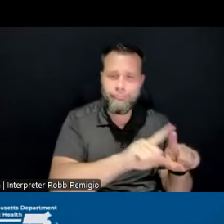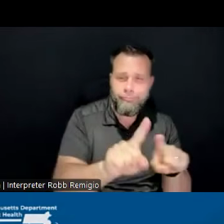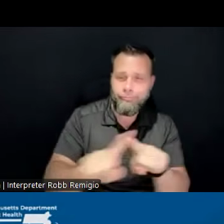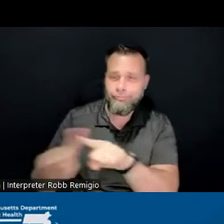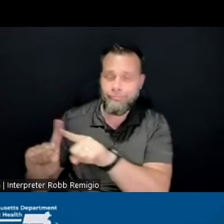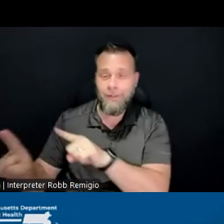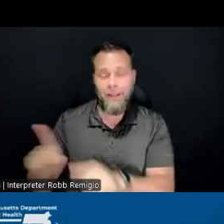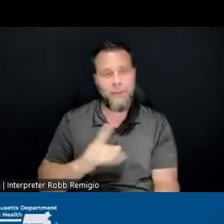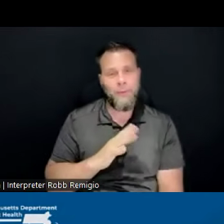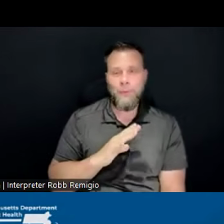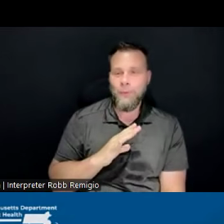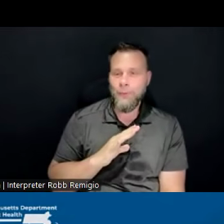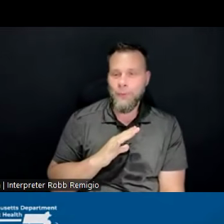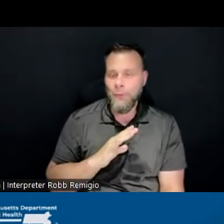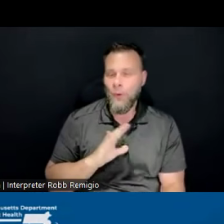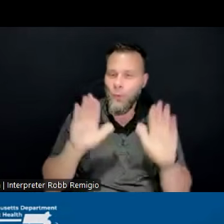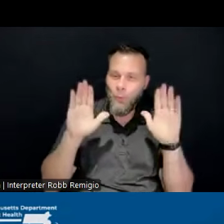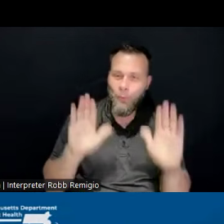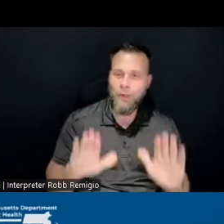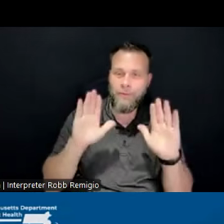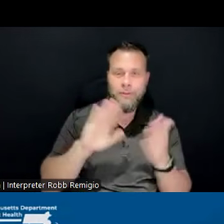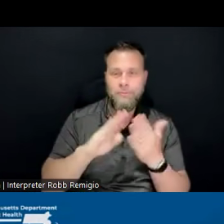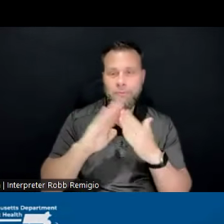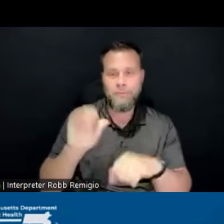really wonderful community-based